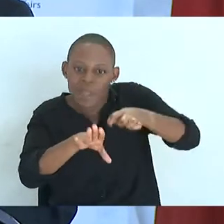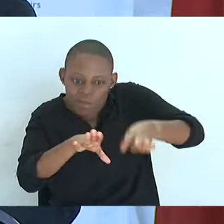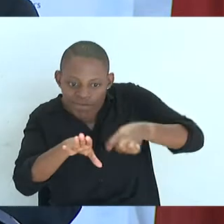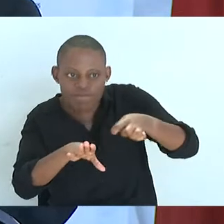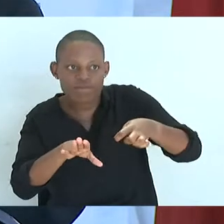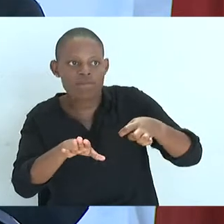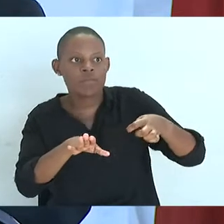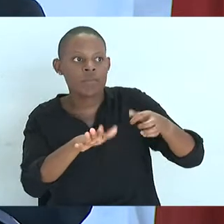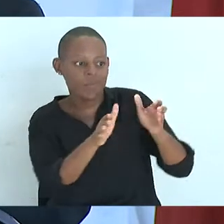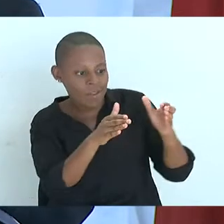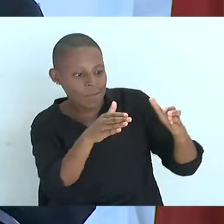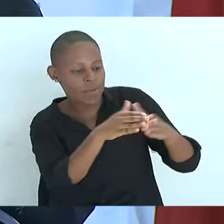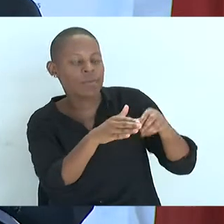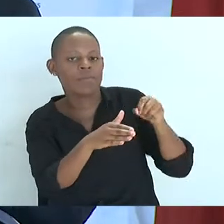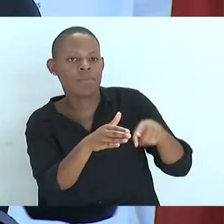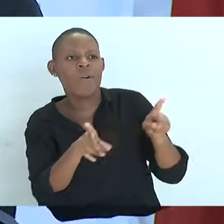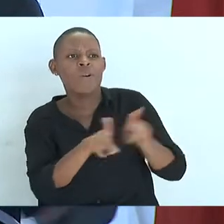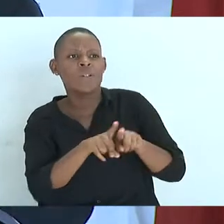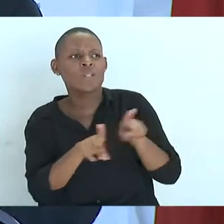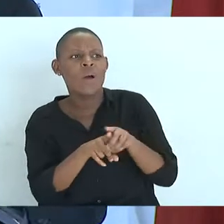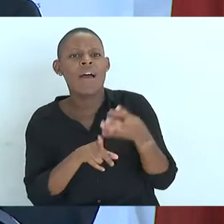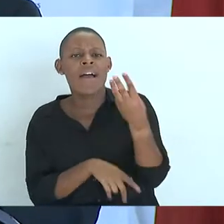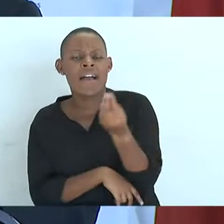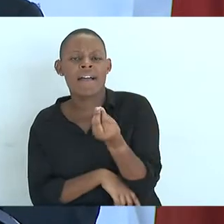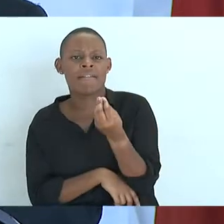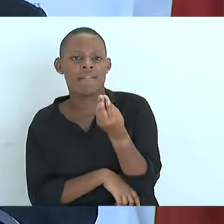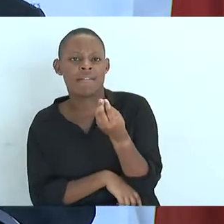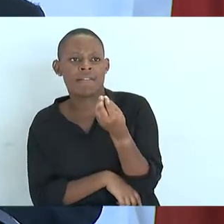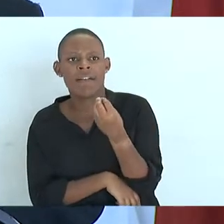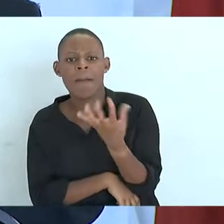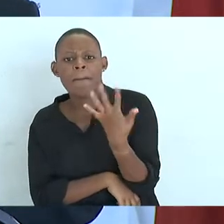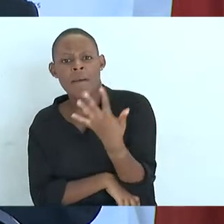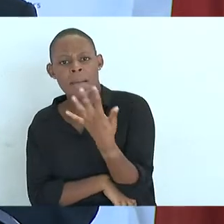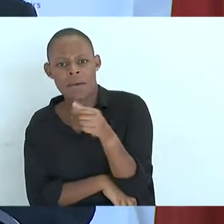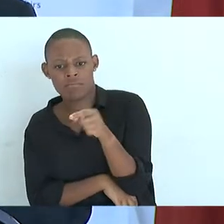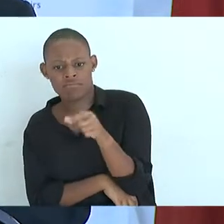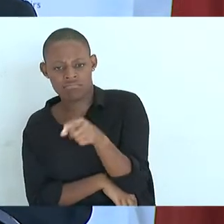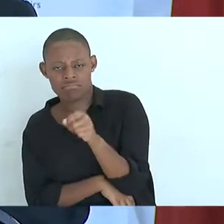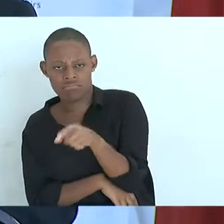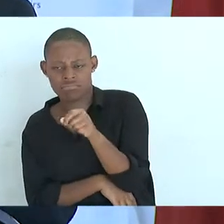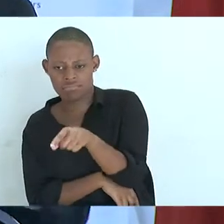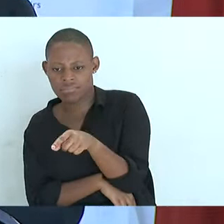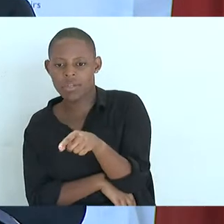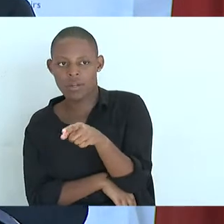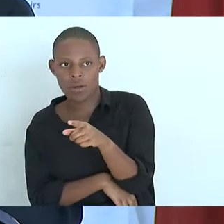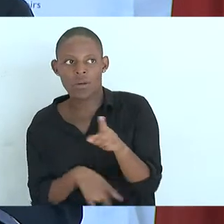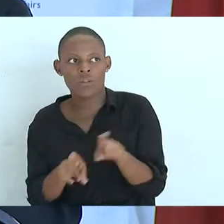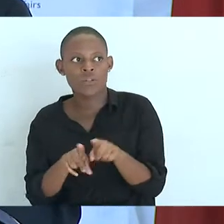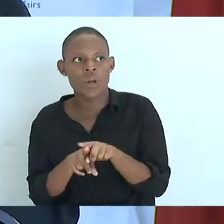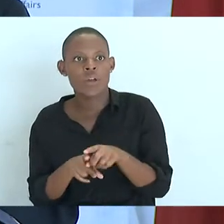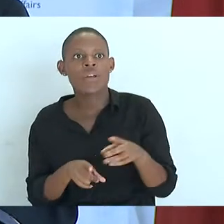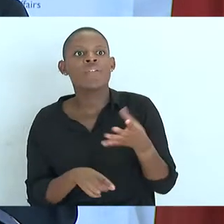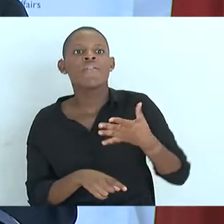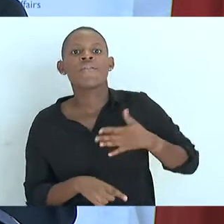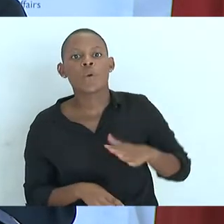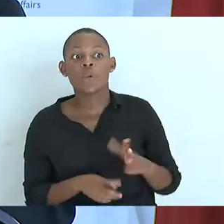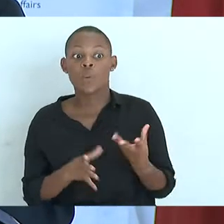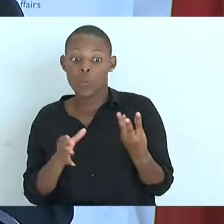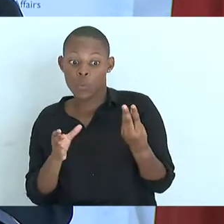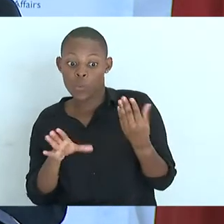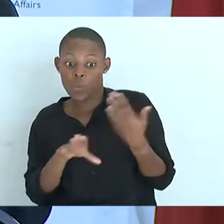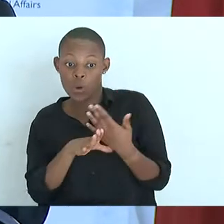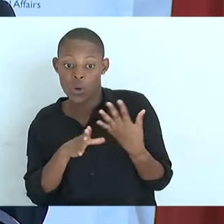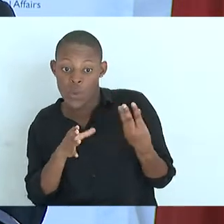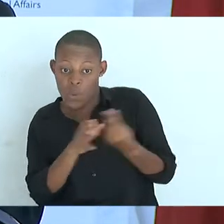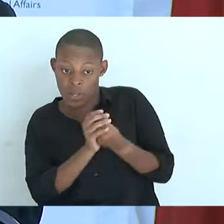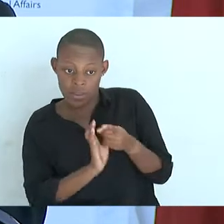I'm saying this to you so that you are part of KwaZulu-Natal. We also want to work with the Eastern Cape as part of the 4 districts. But